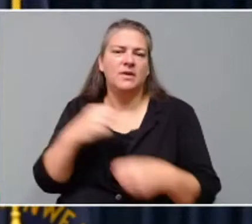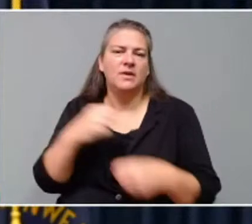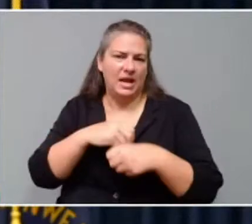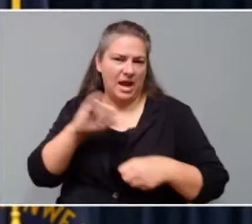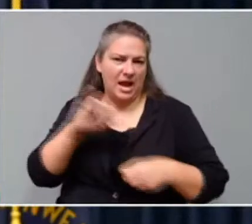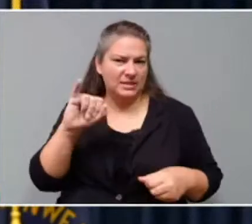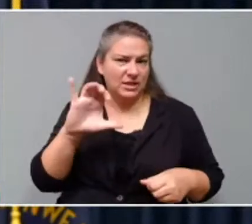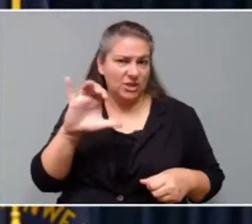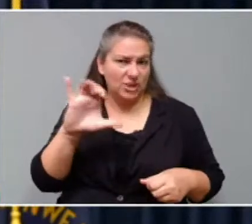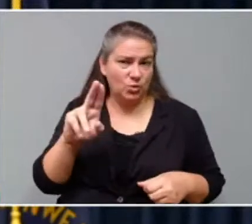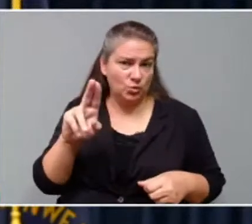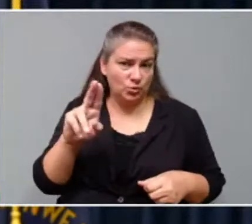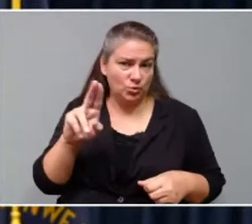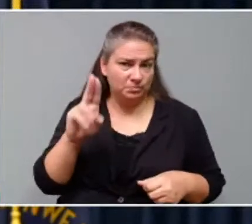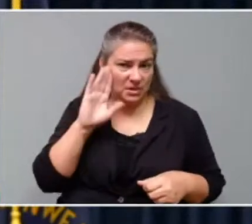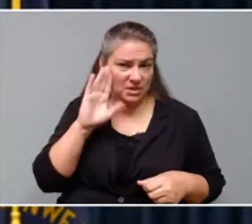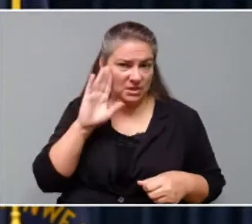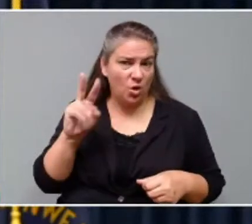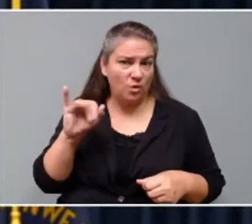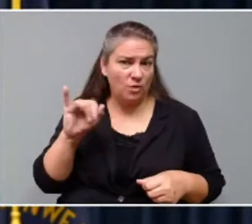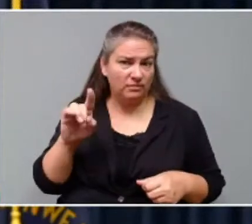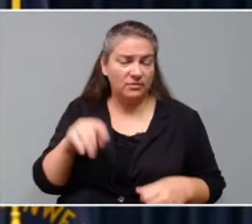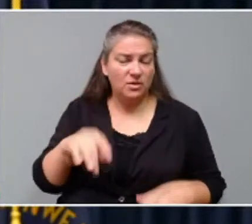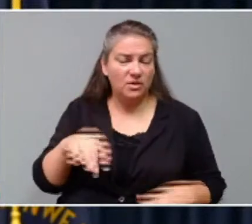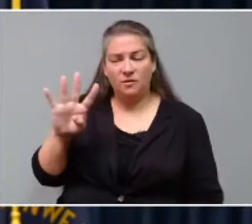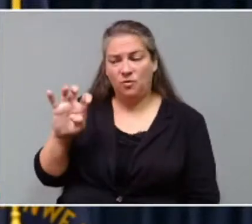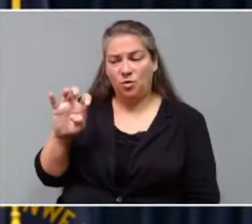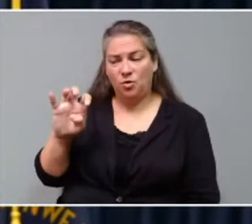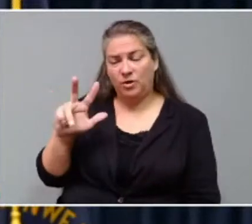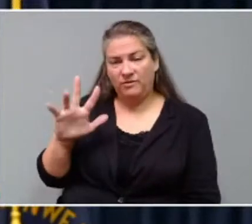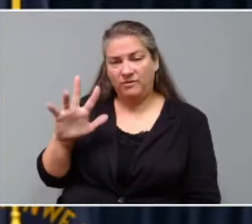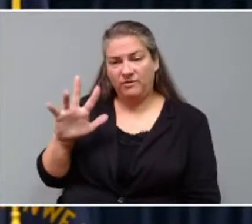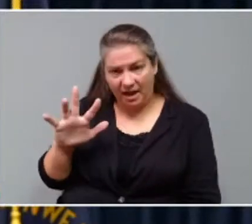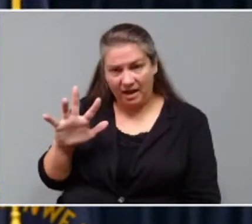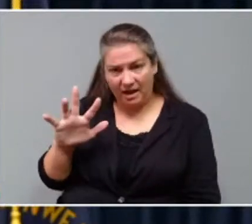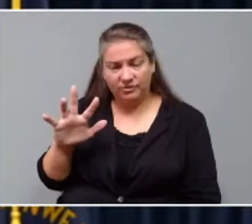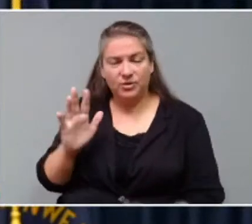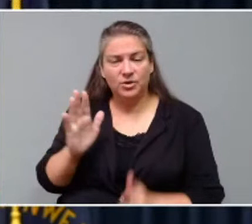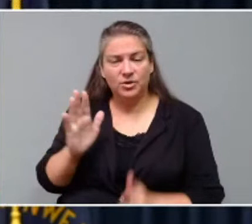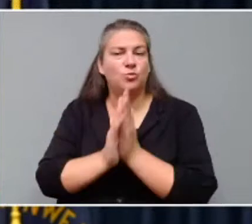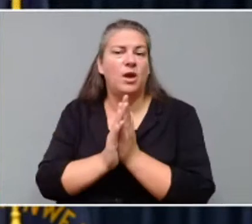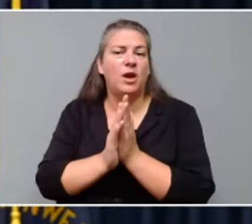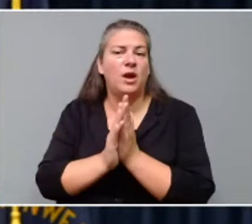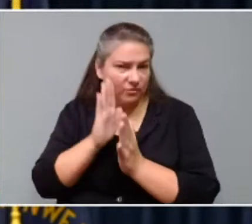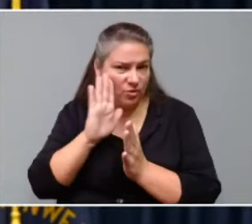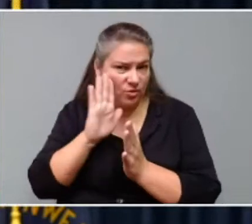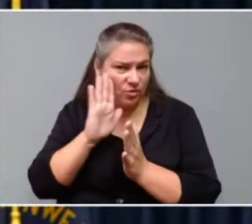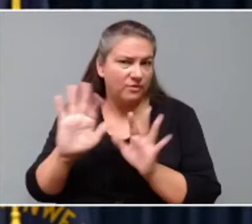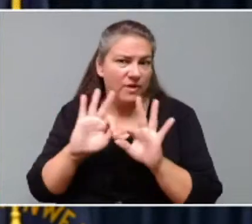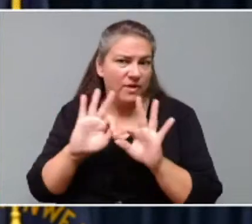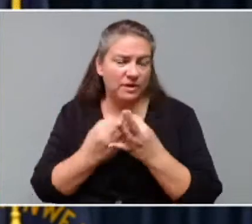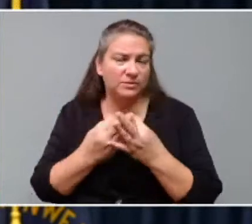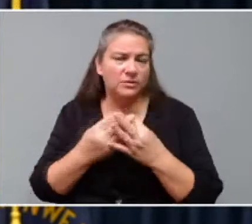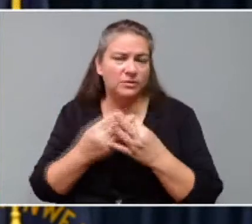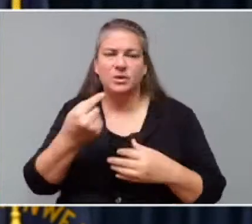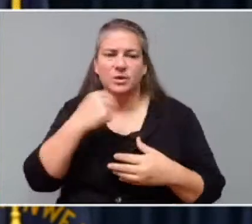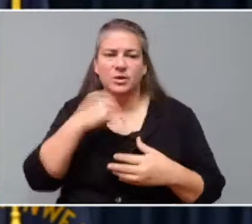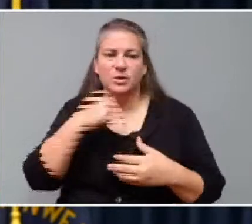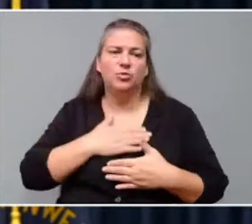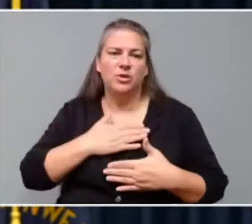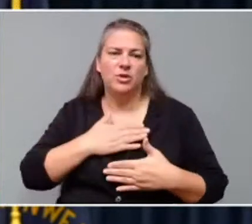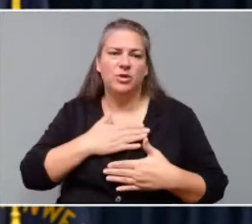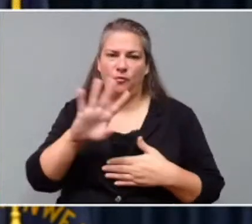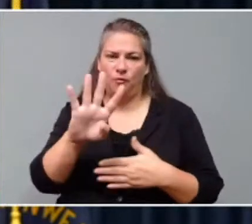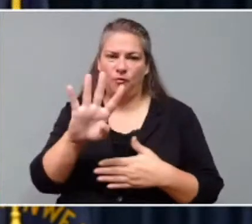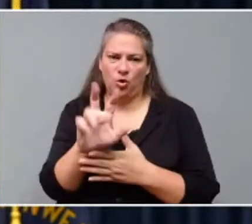of COVID. And 435 Kentucky families praying for their loved ones that are breathing.